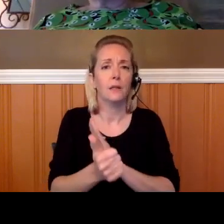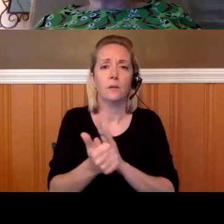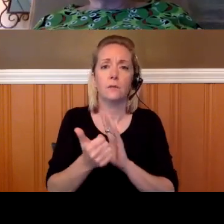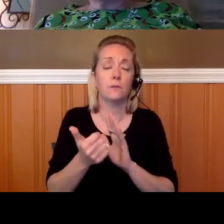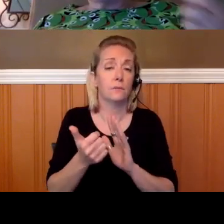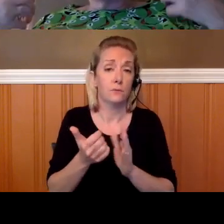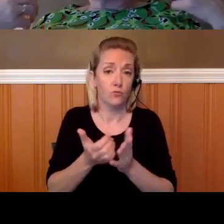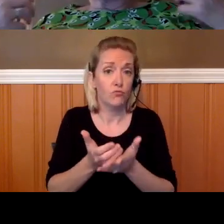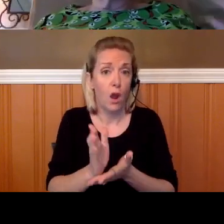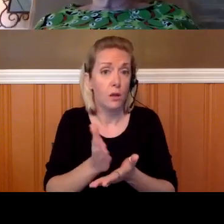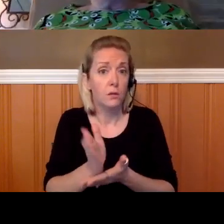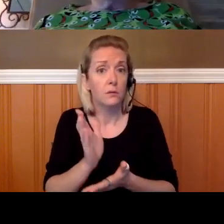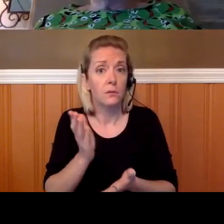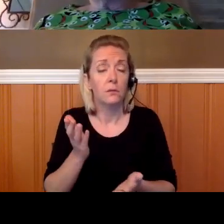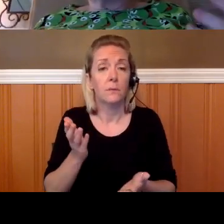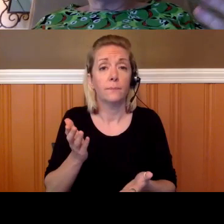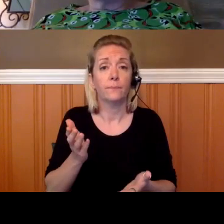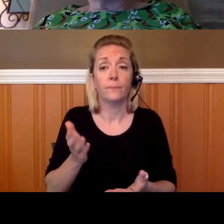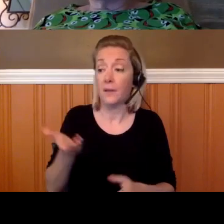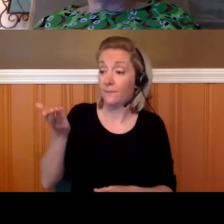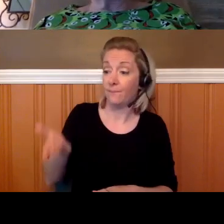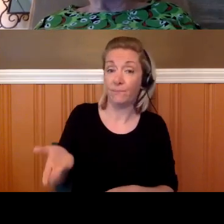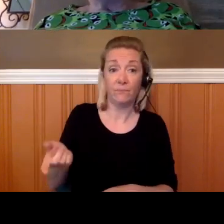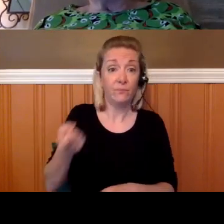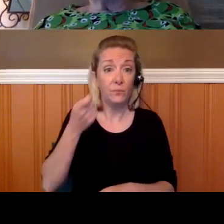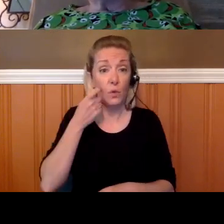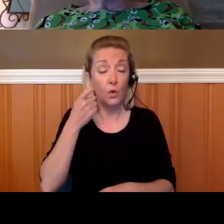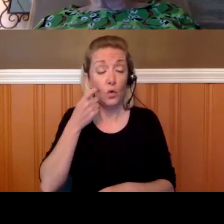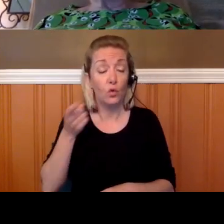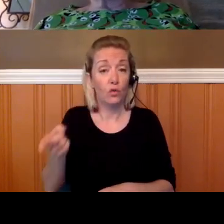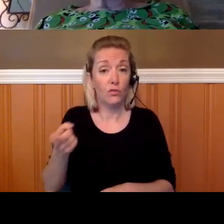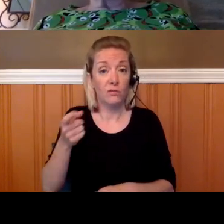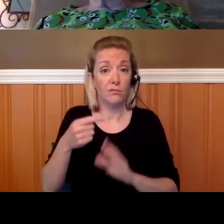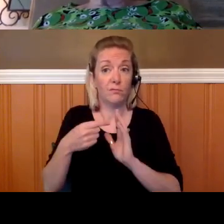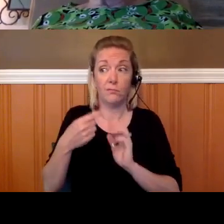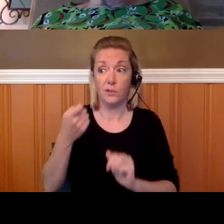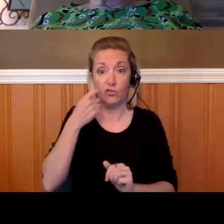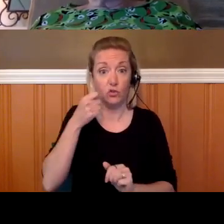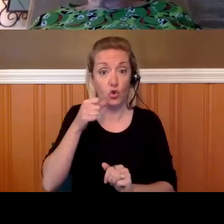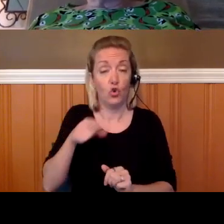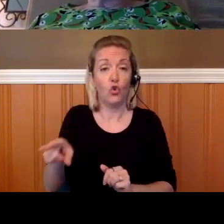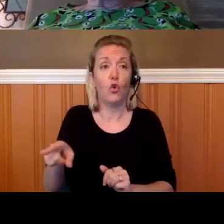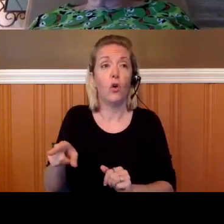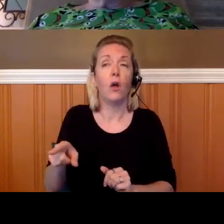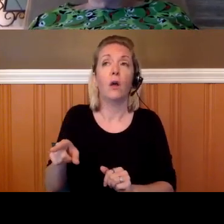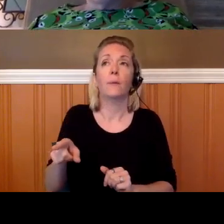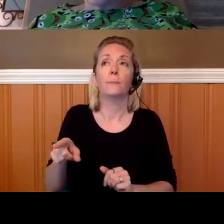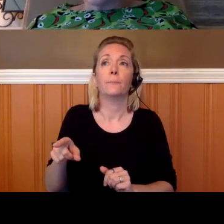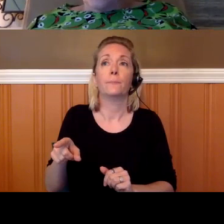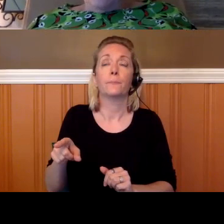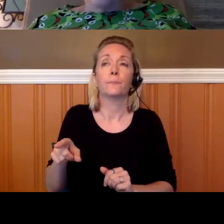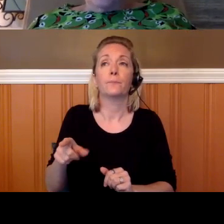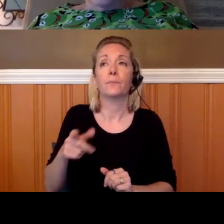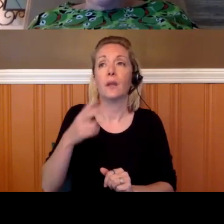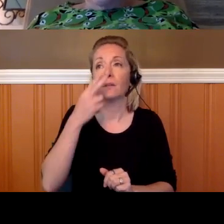right to be able to communicate. I mean, Marin, now that it's kind of like her mother laughed, and we started